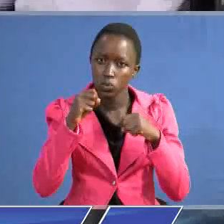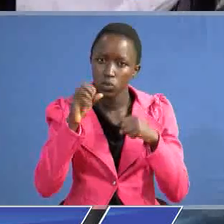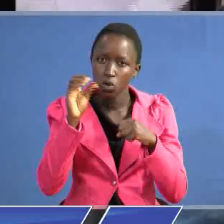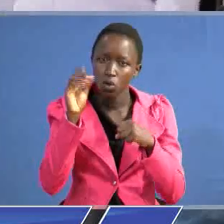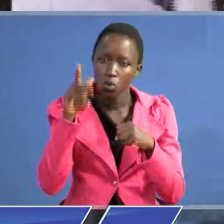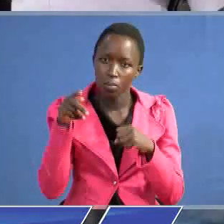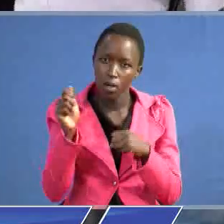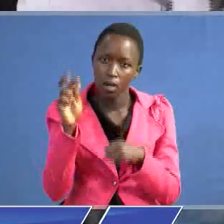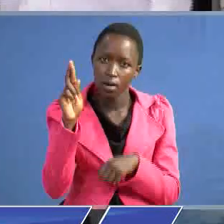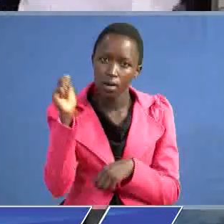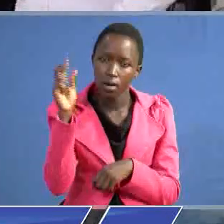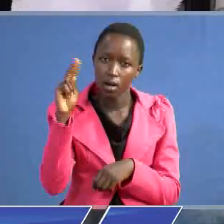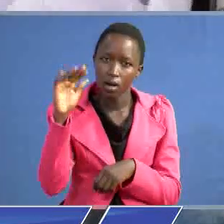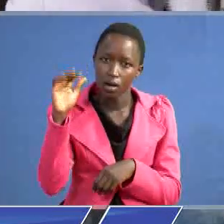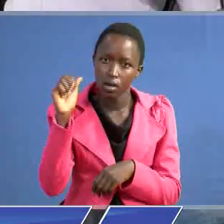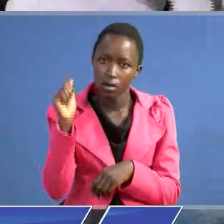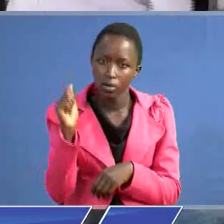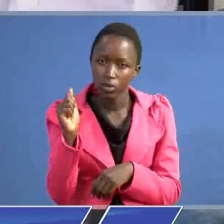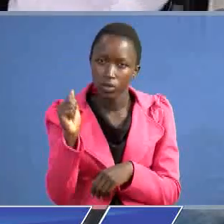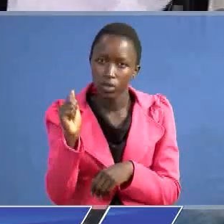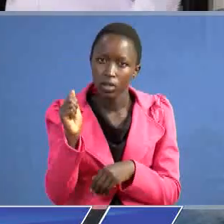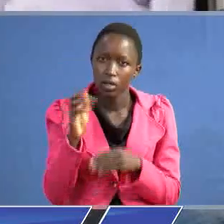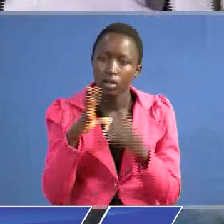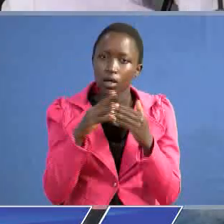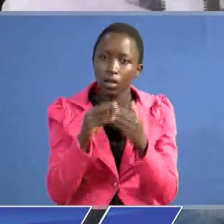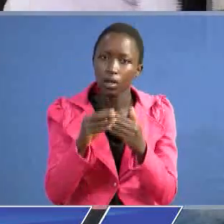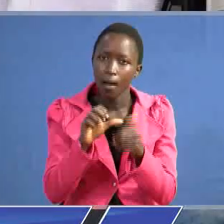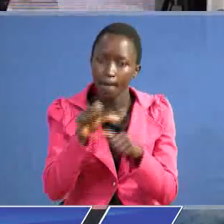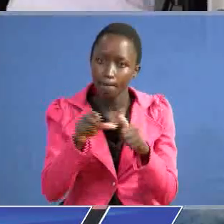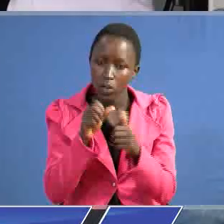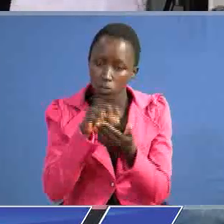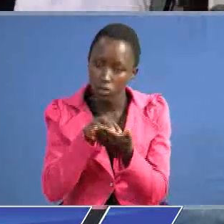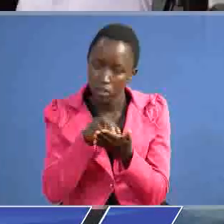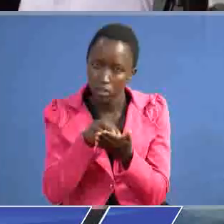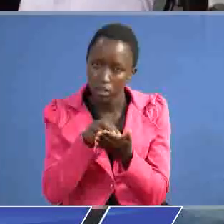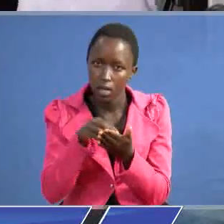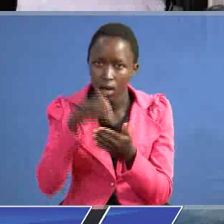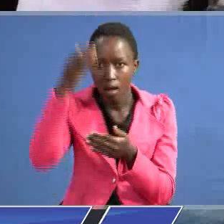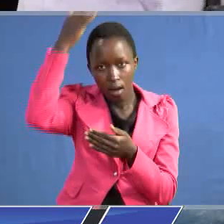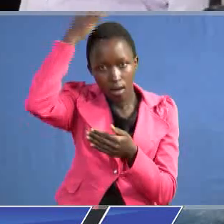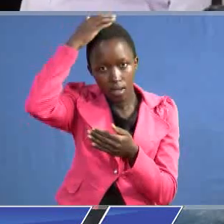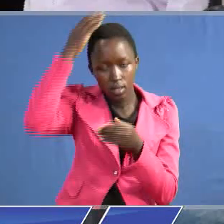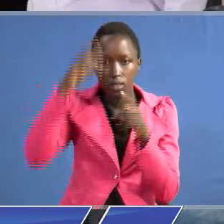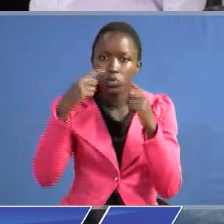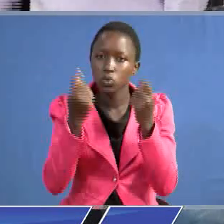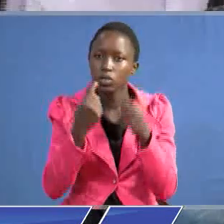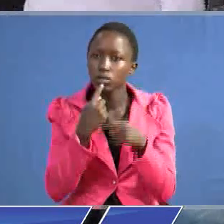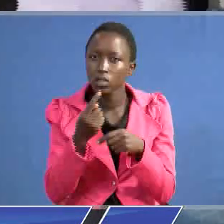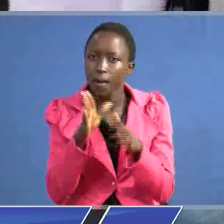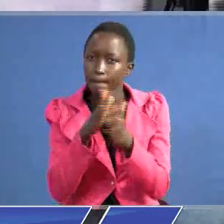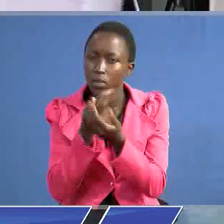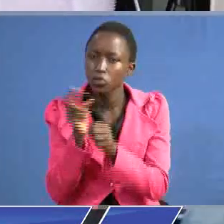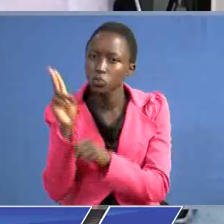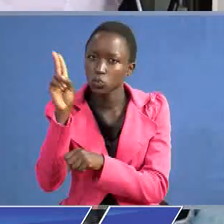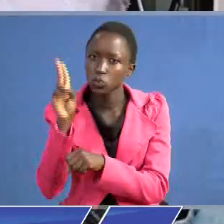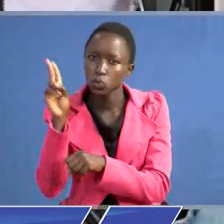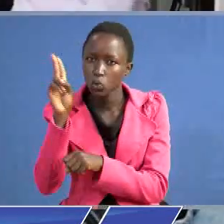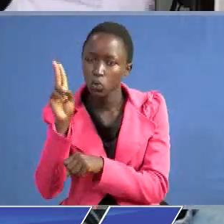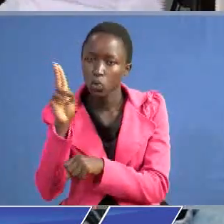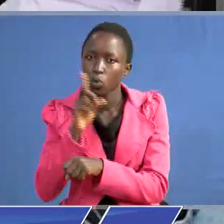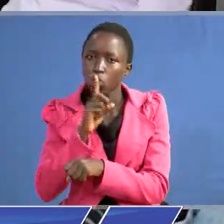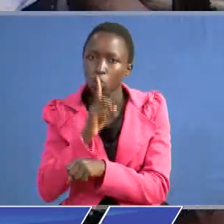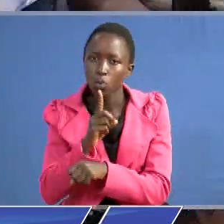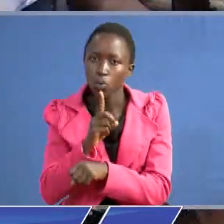for Paranya of misleading President Uhuru Kenyatta on the status of the nurses' strike, terming President Uhuru Kenyatta's